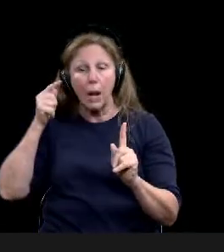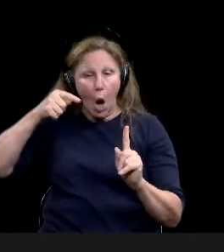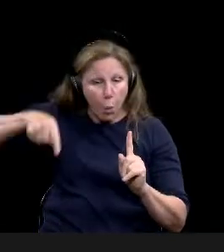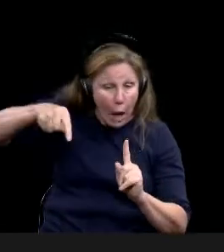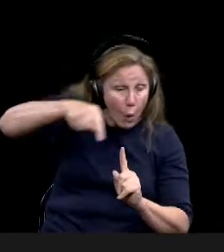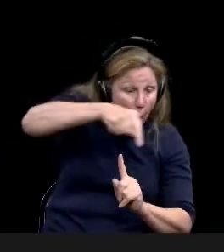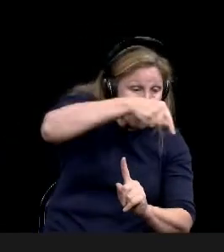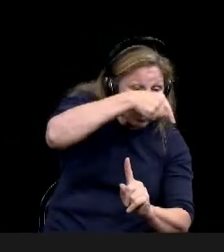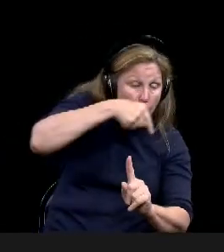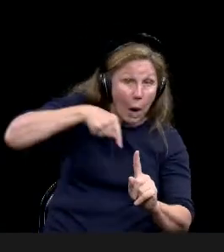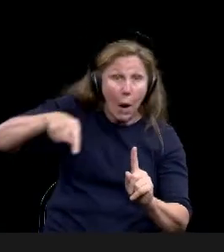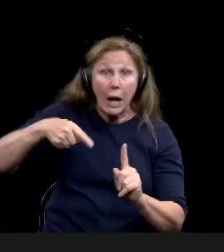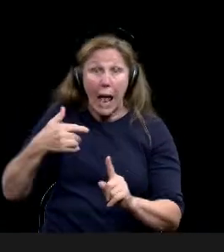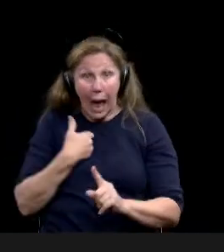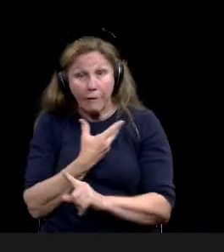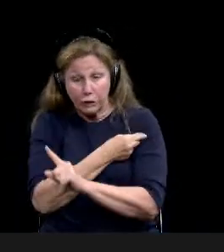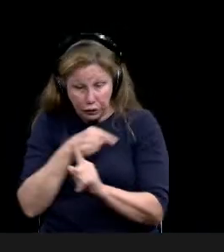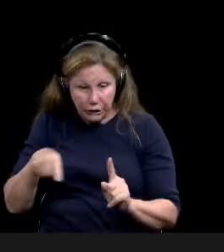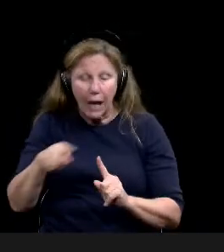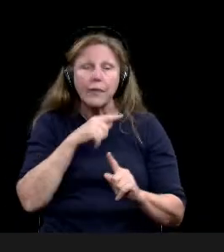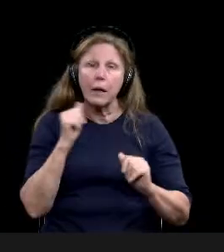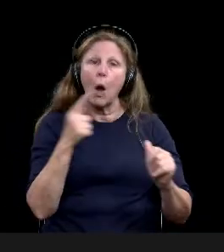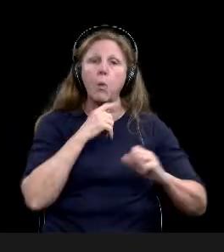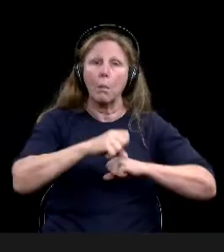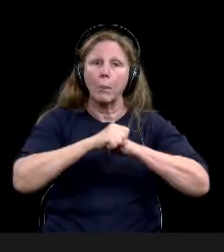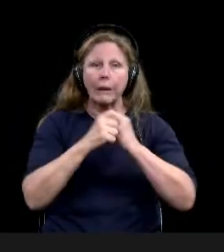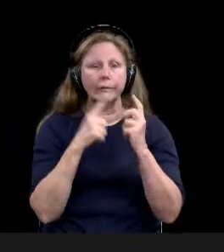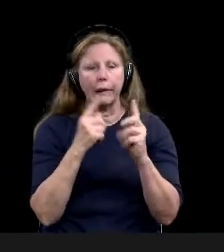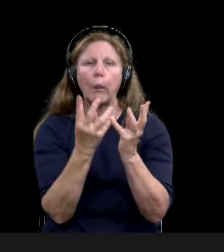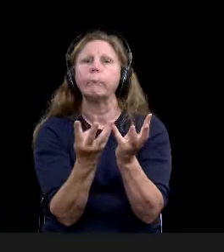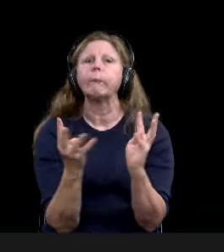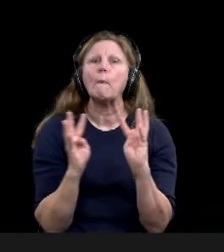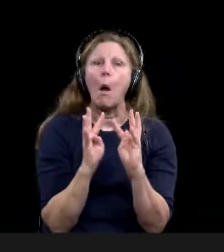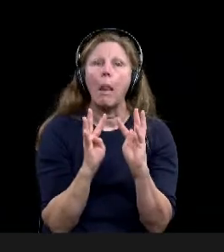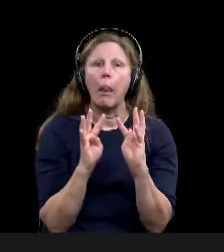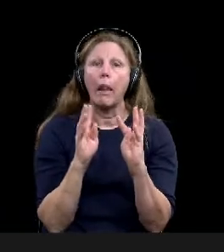death from this virus.